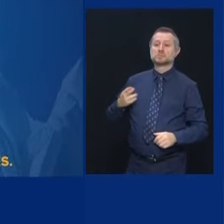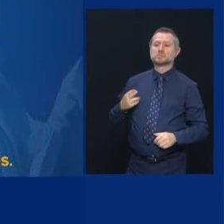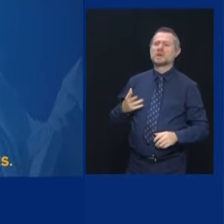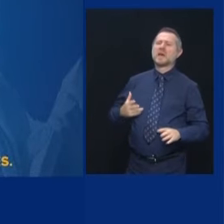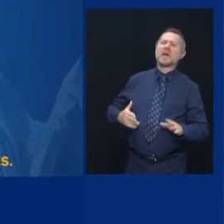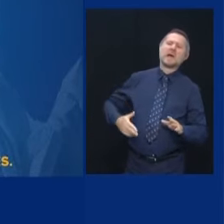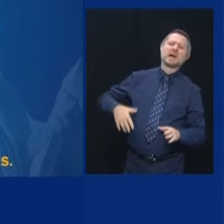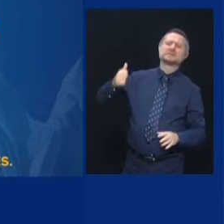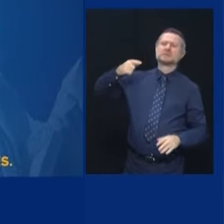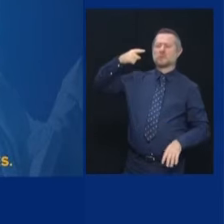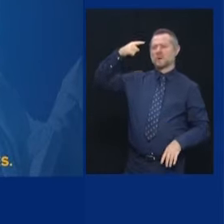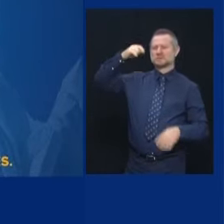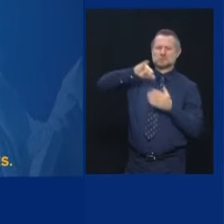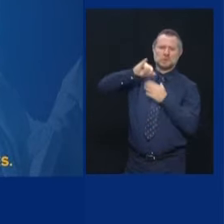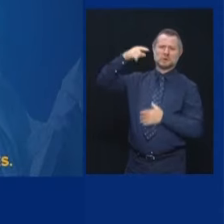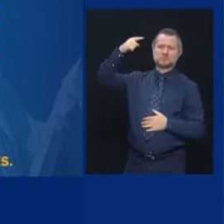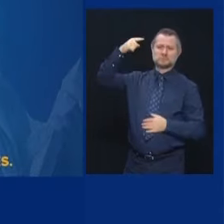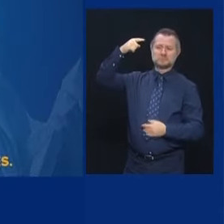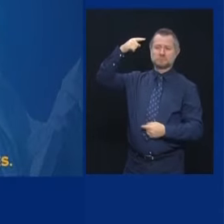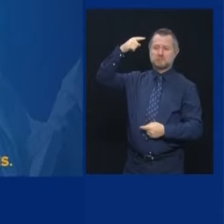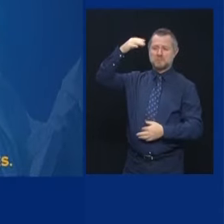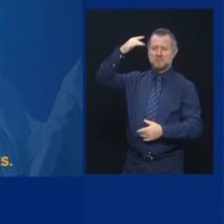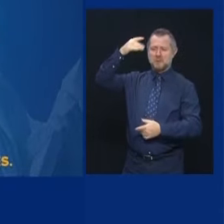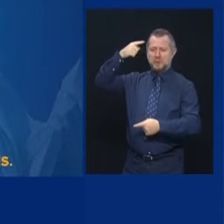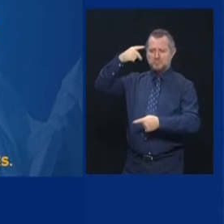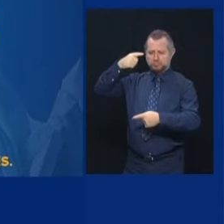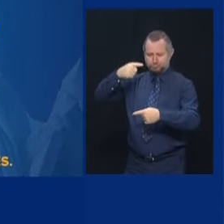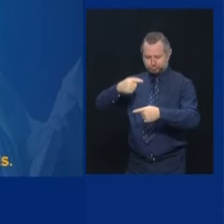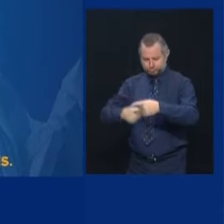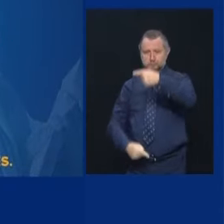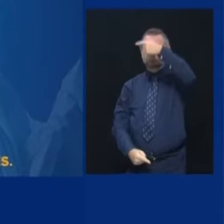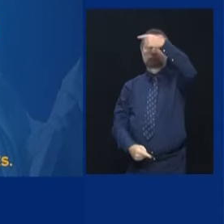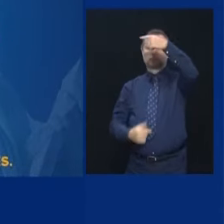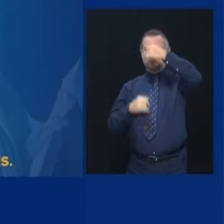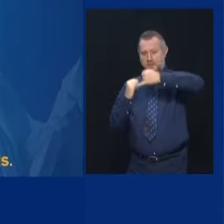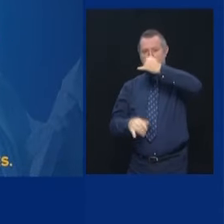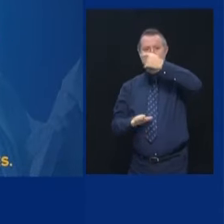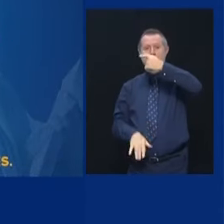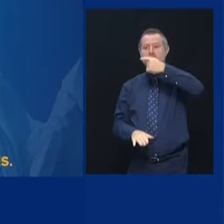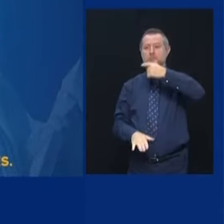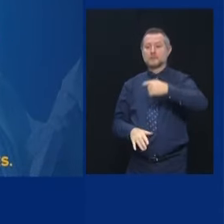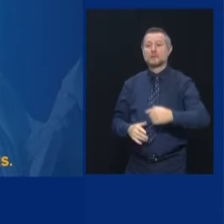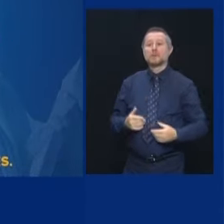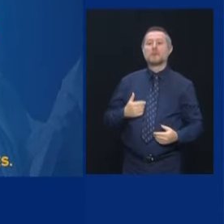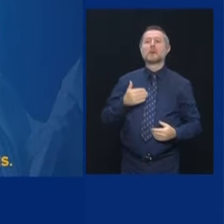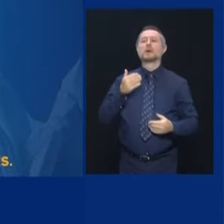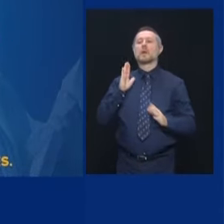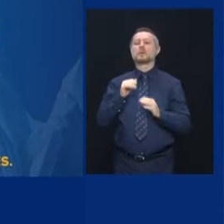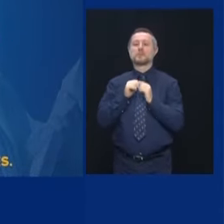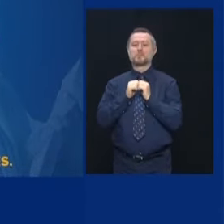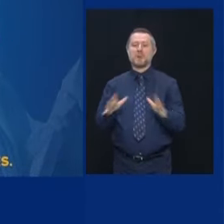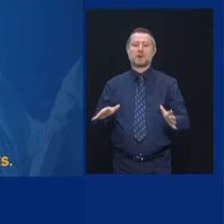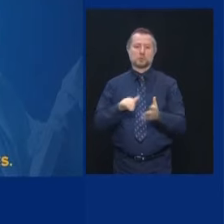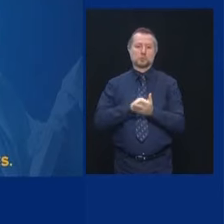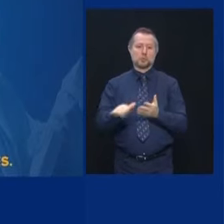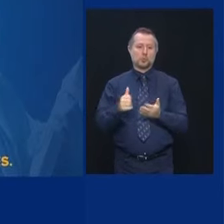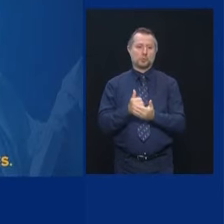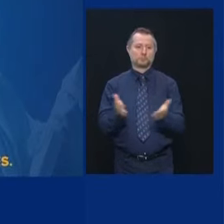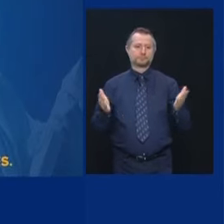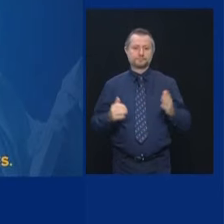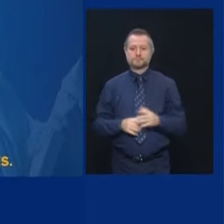in the nation. God bless New Yorkers. And I want to make sure as governor, I'm doing everything I can